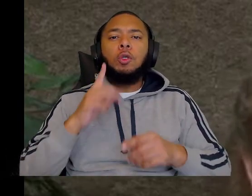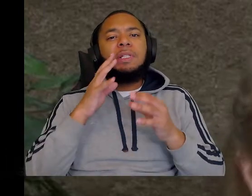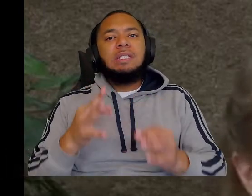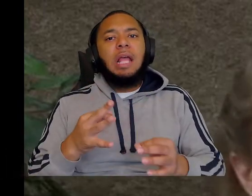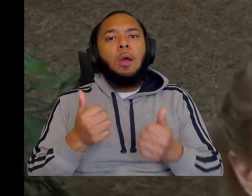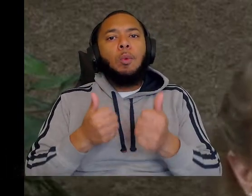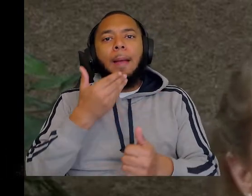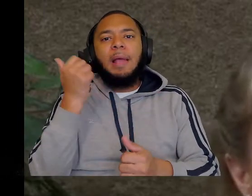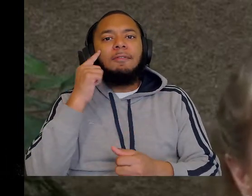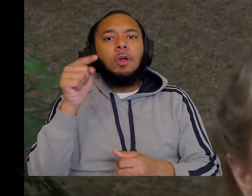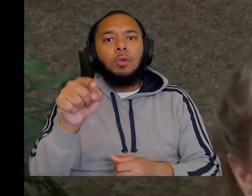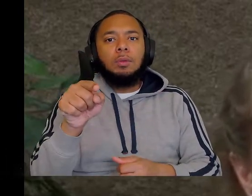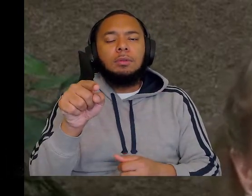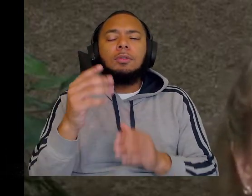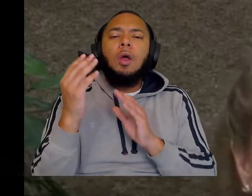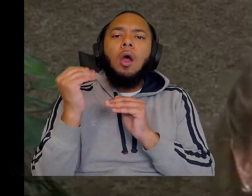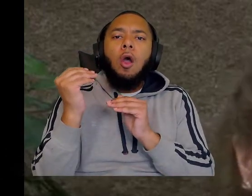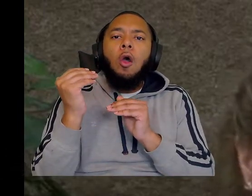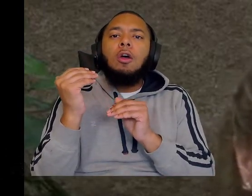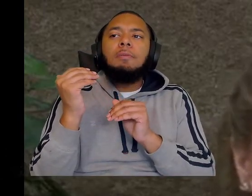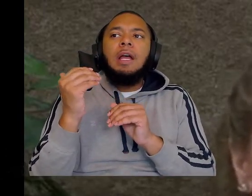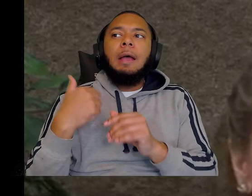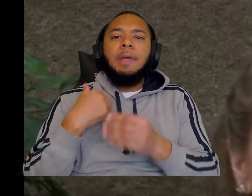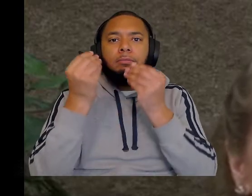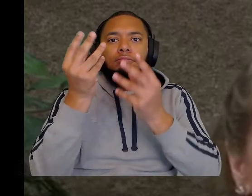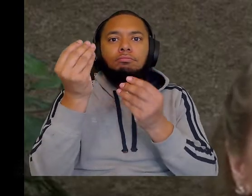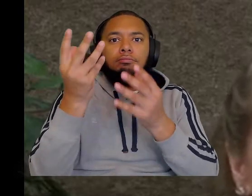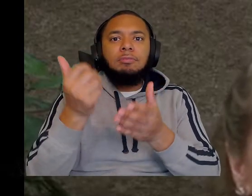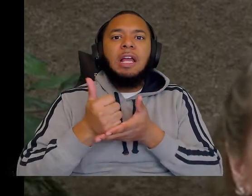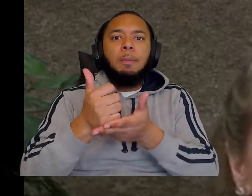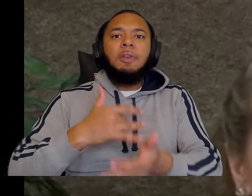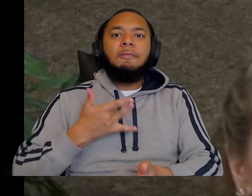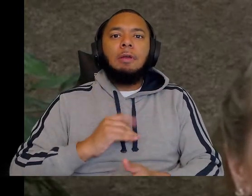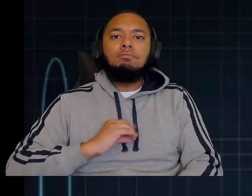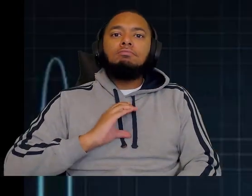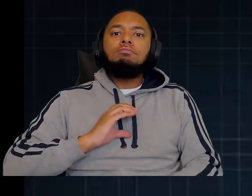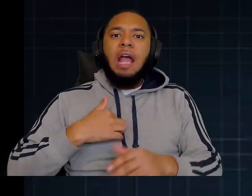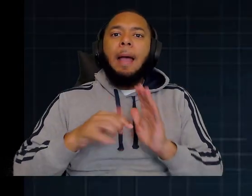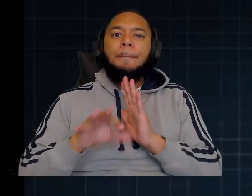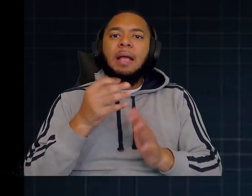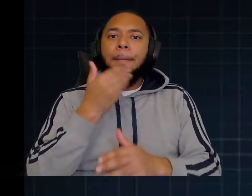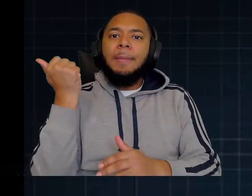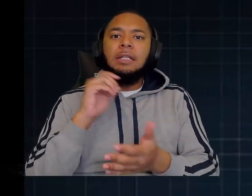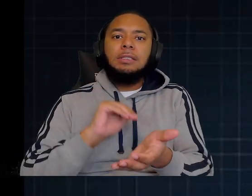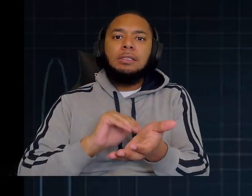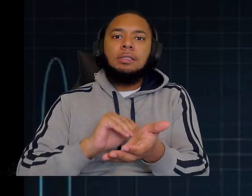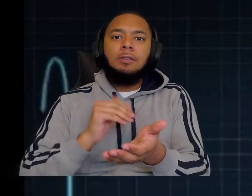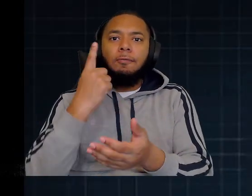able to be empowered in knowing how to choose the correct doctor.